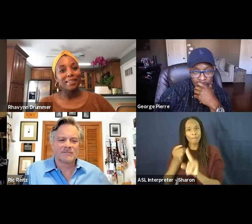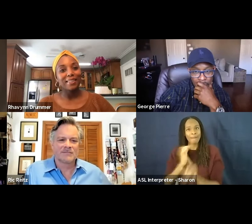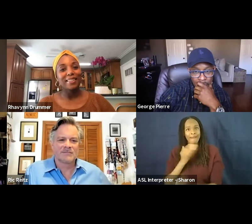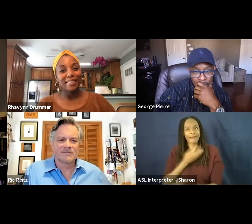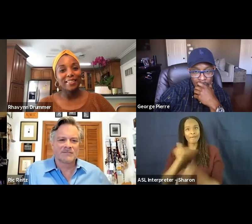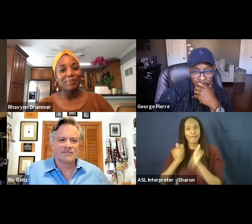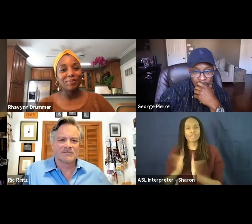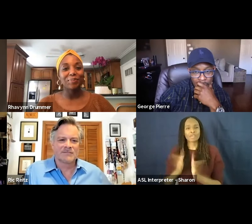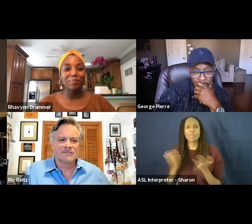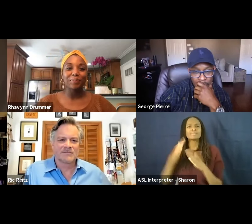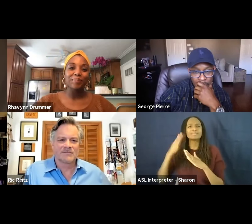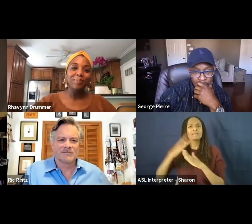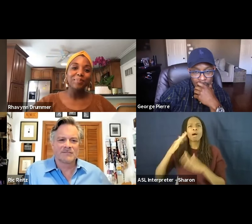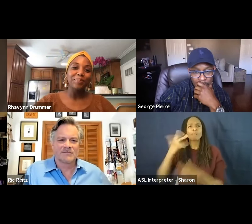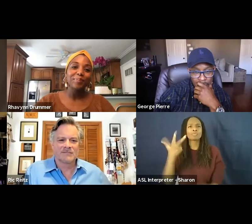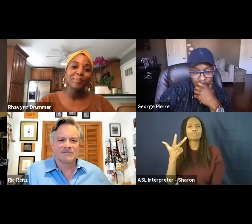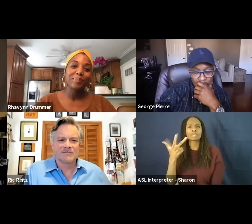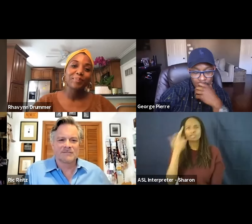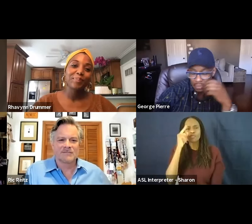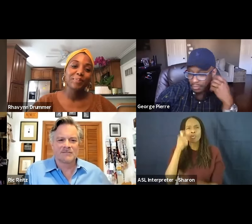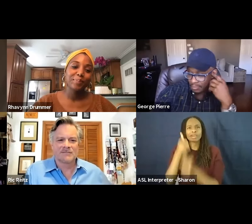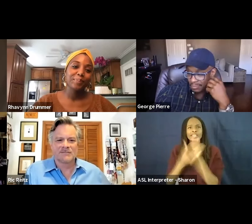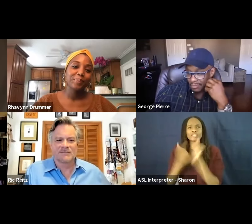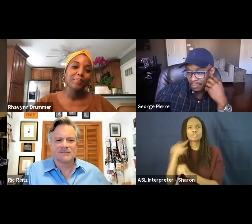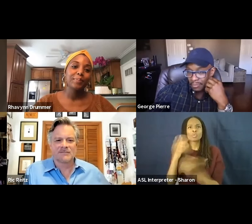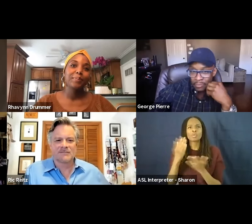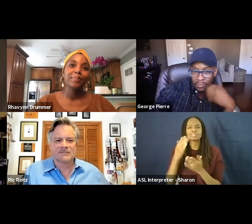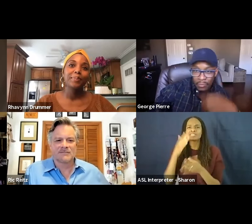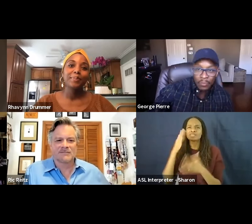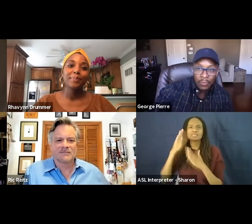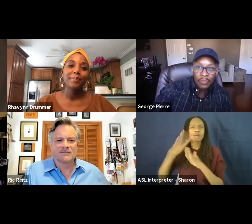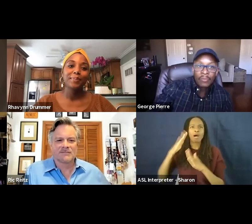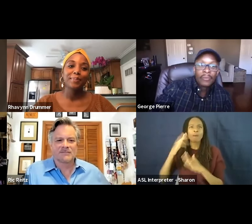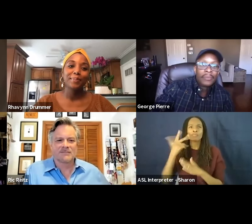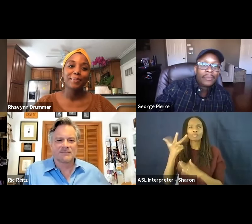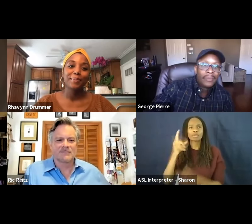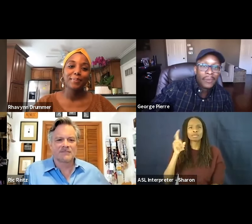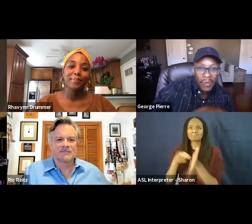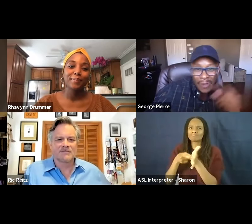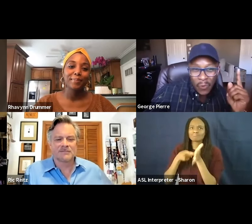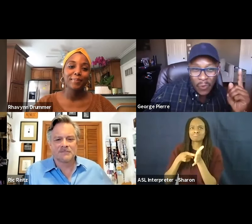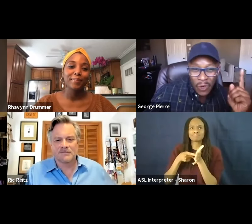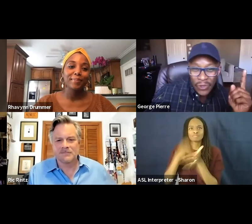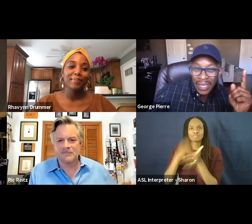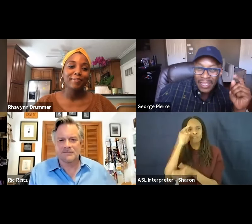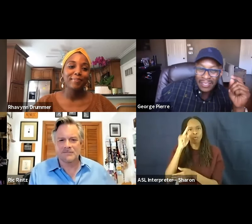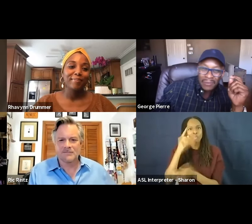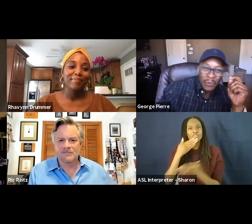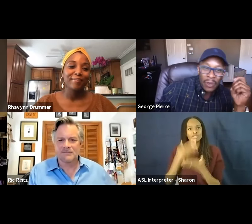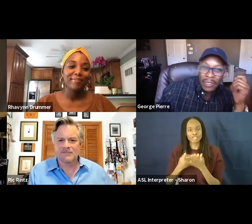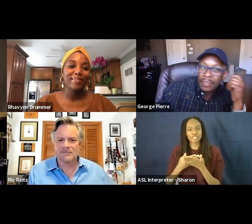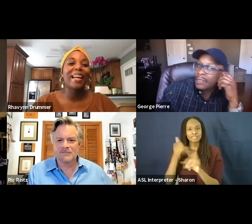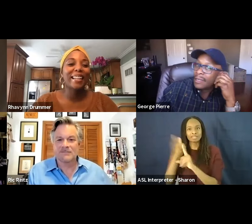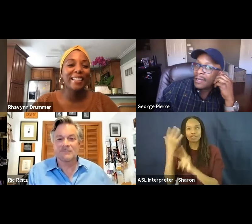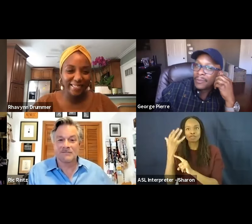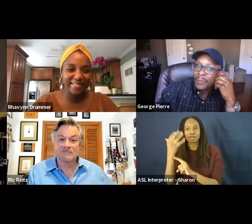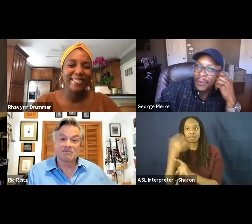Give me the top three for each of you. What's the top three musts for a good self-tape? How about know your lines, number